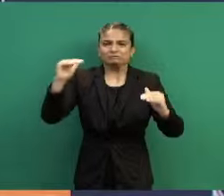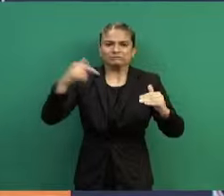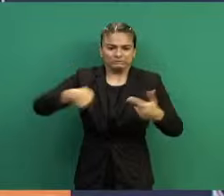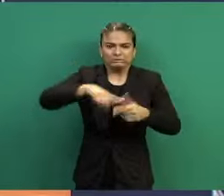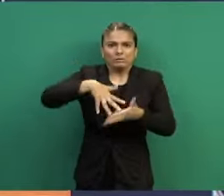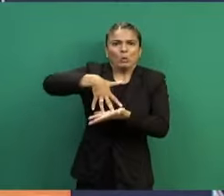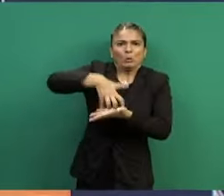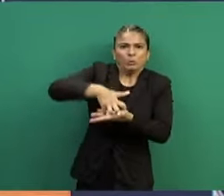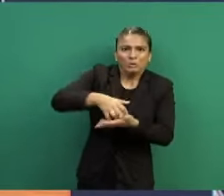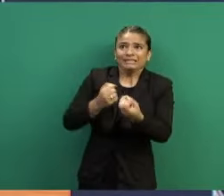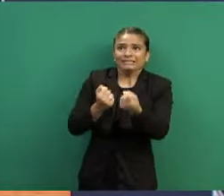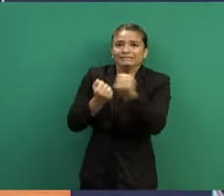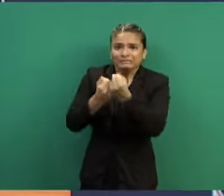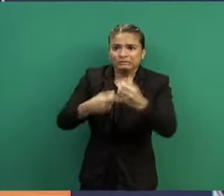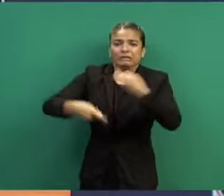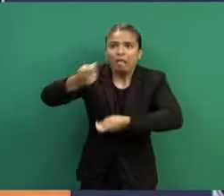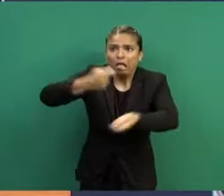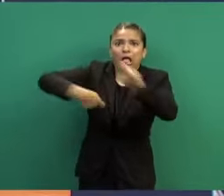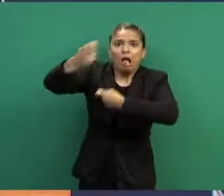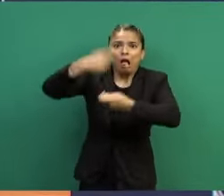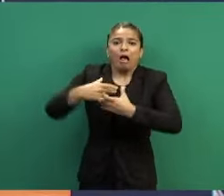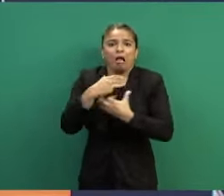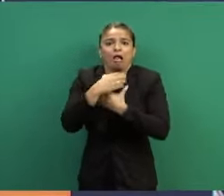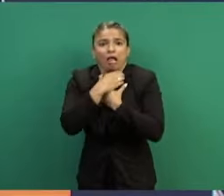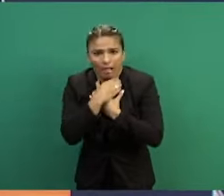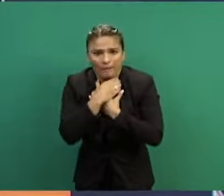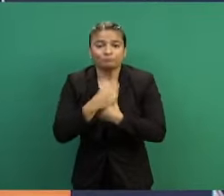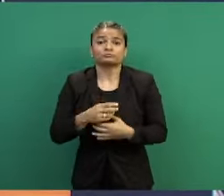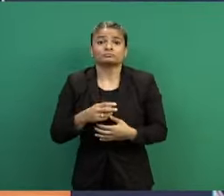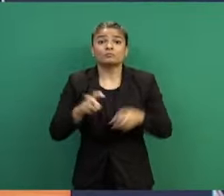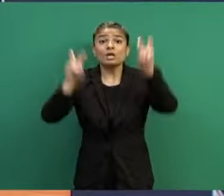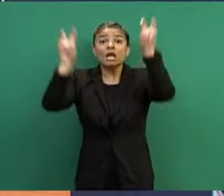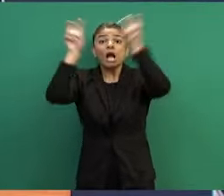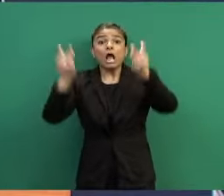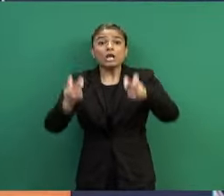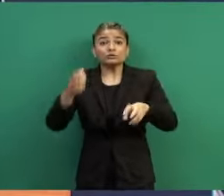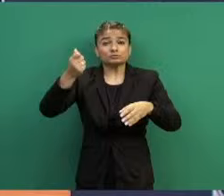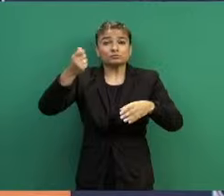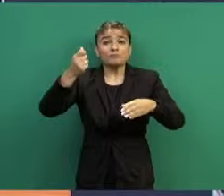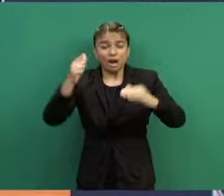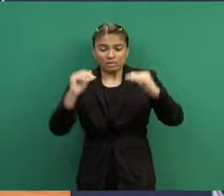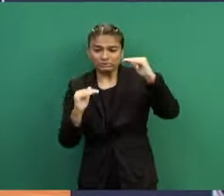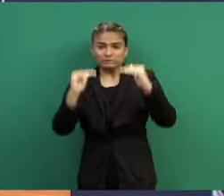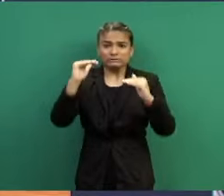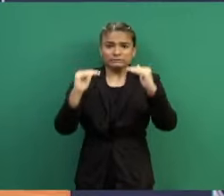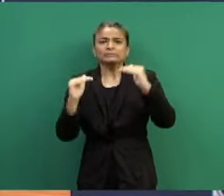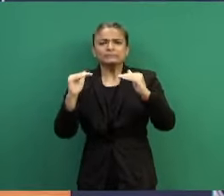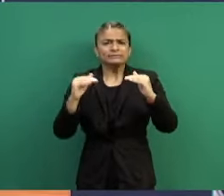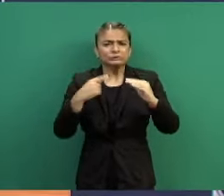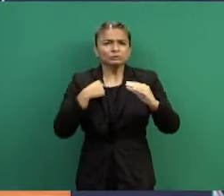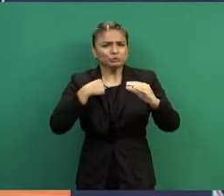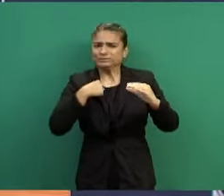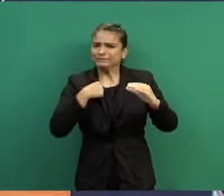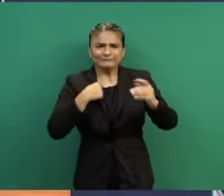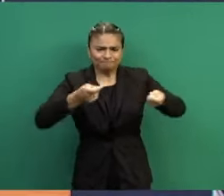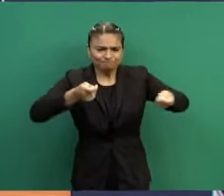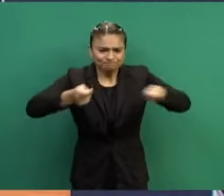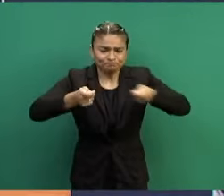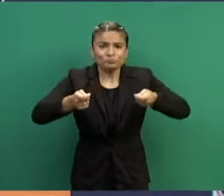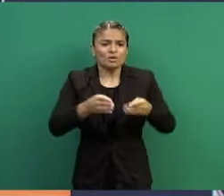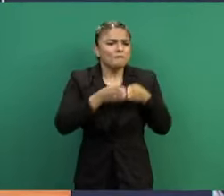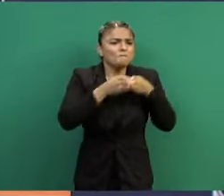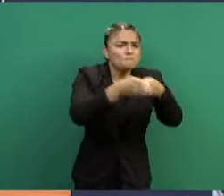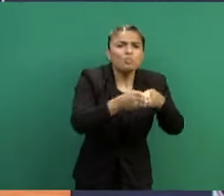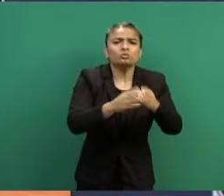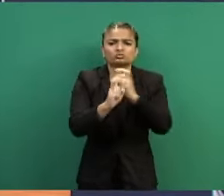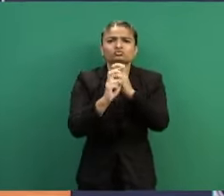present clear inflation risks, and with logistics constraints, are likely to have broader effects on the cost